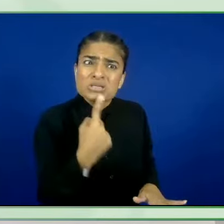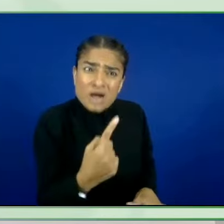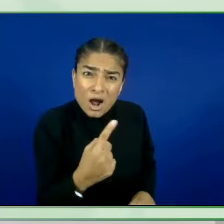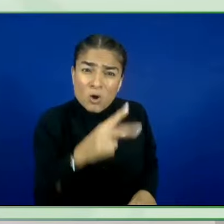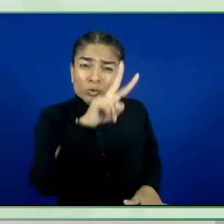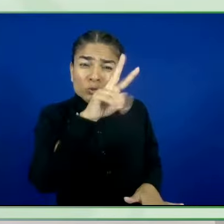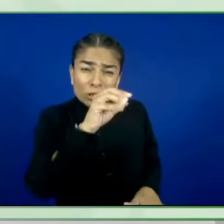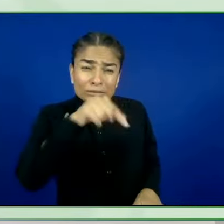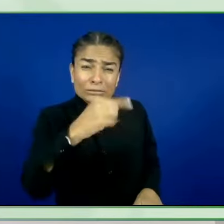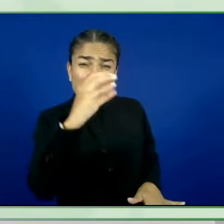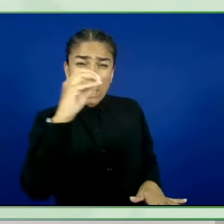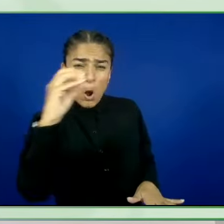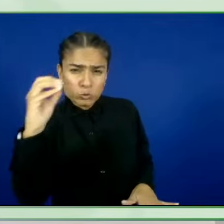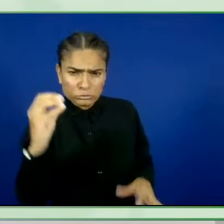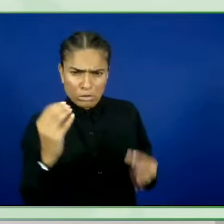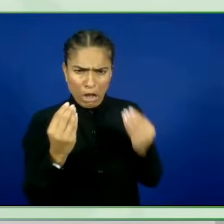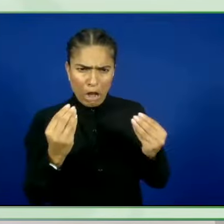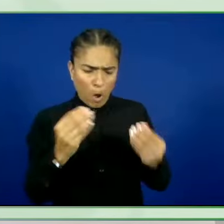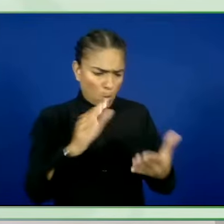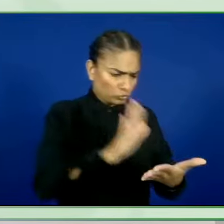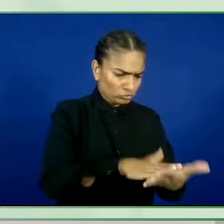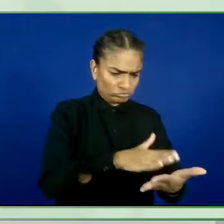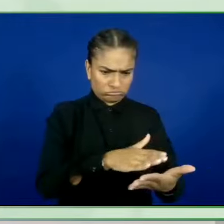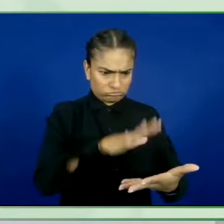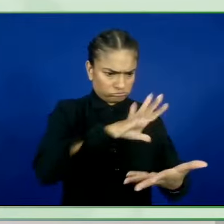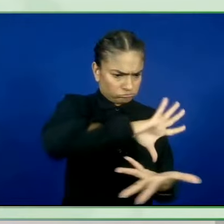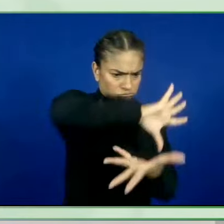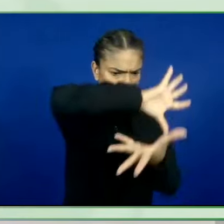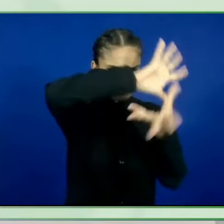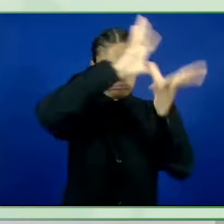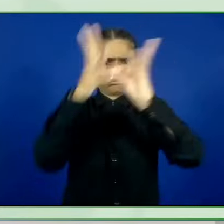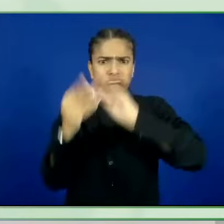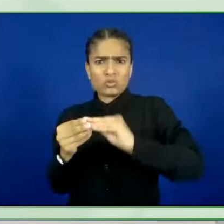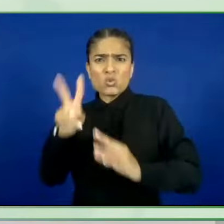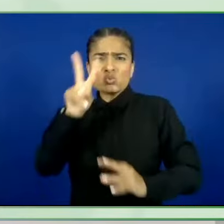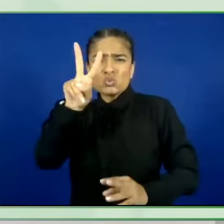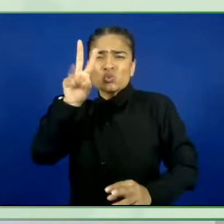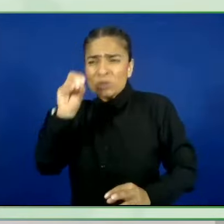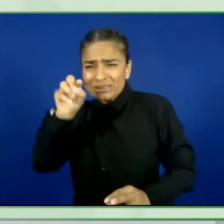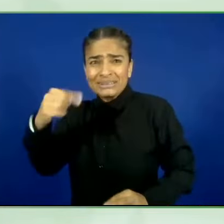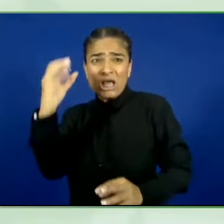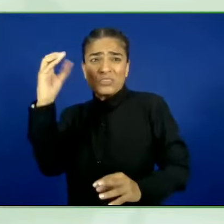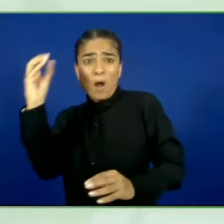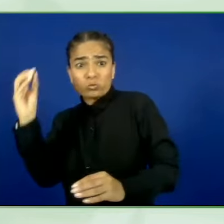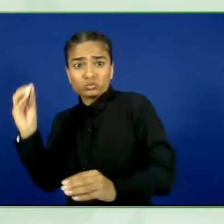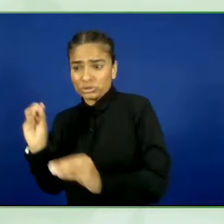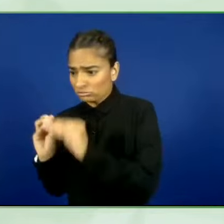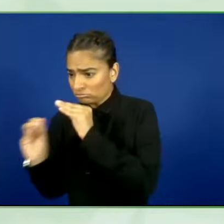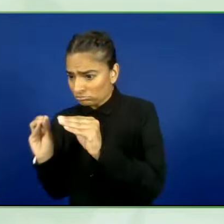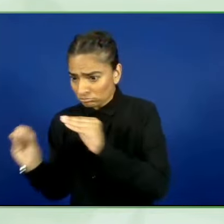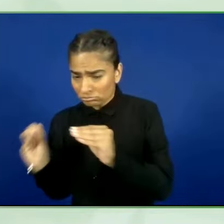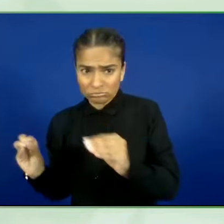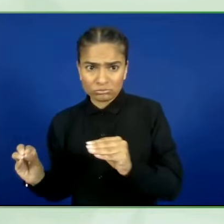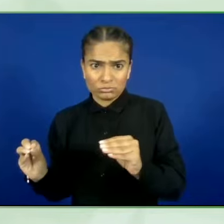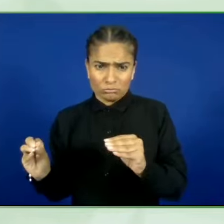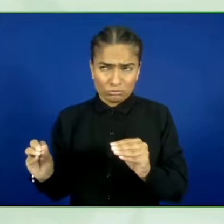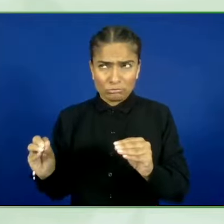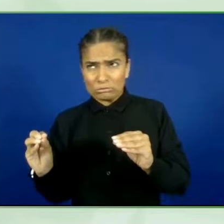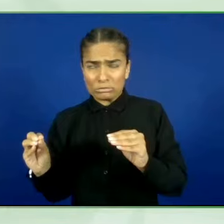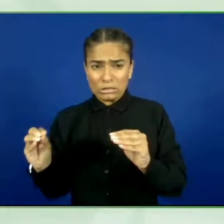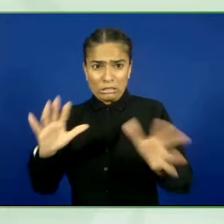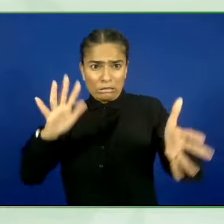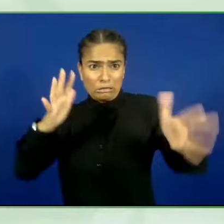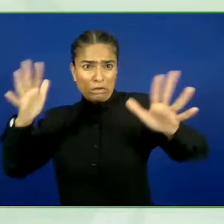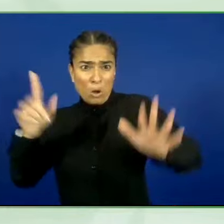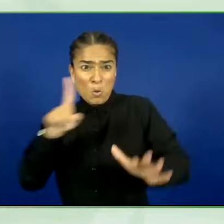cases or 10,000, 8,000 cases that are being managed?